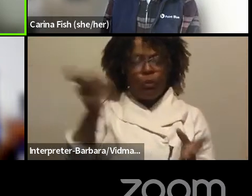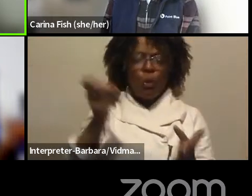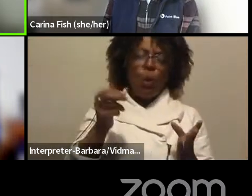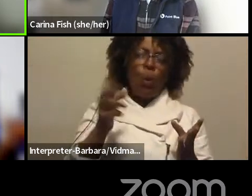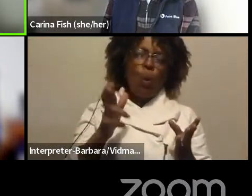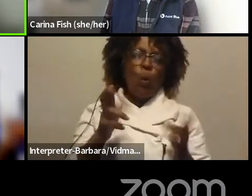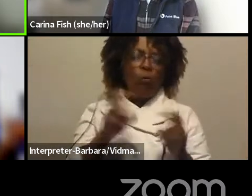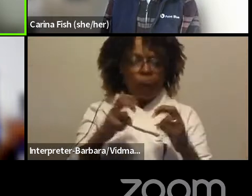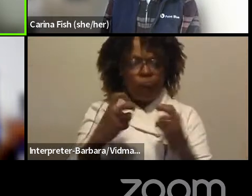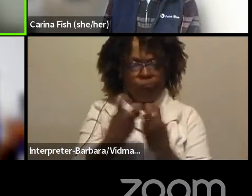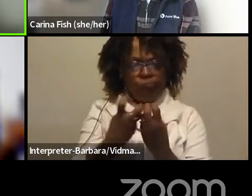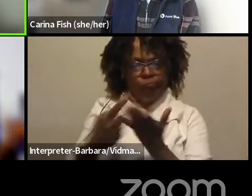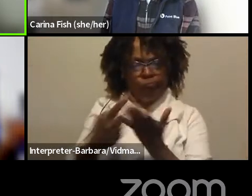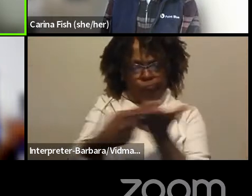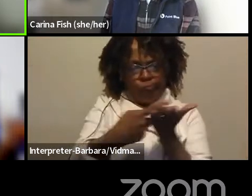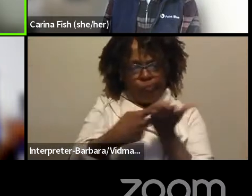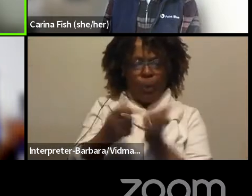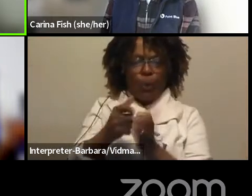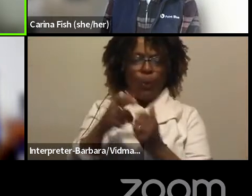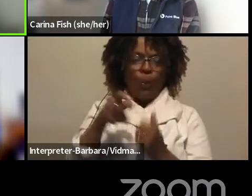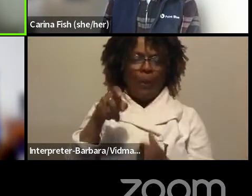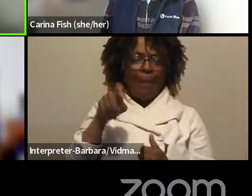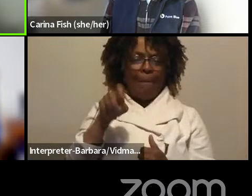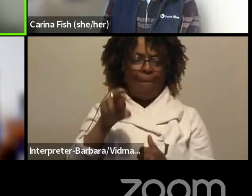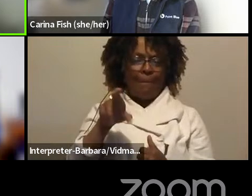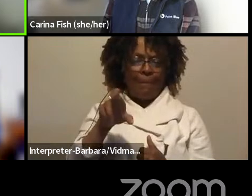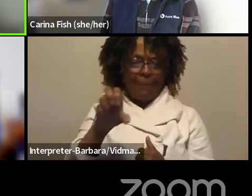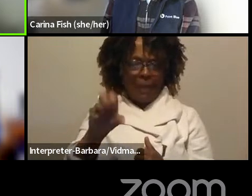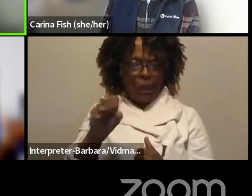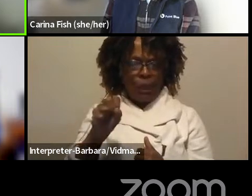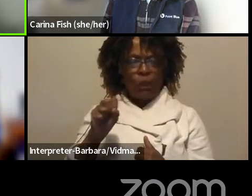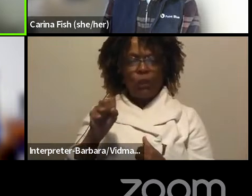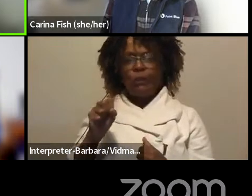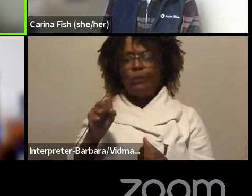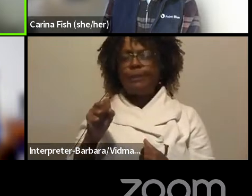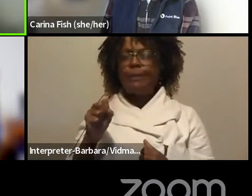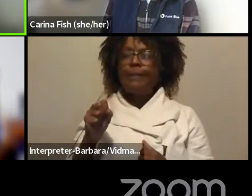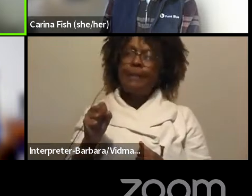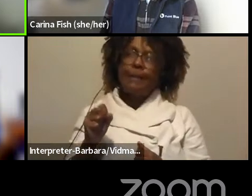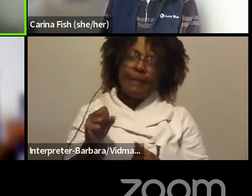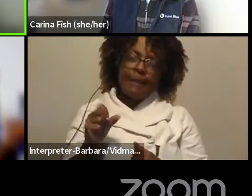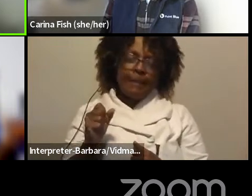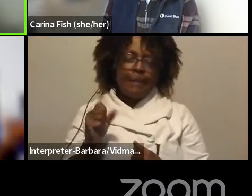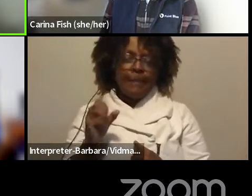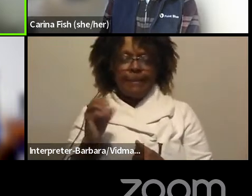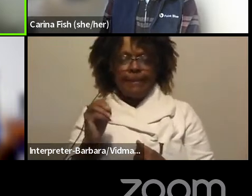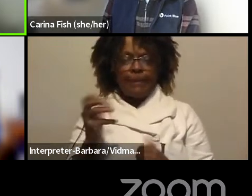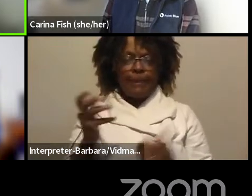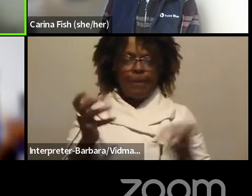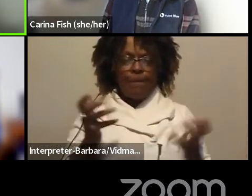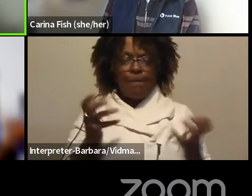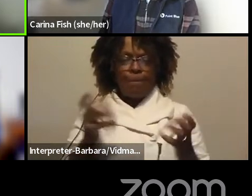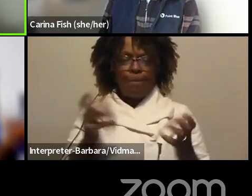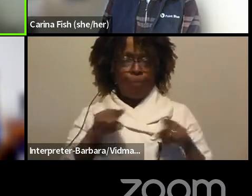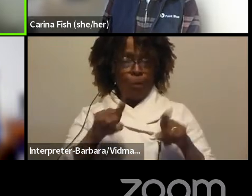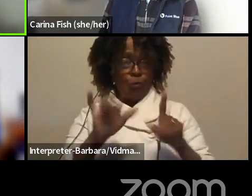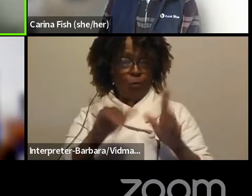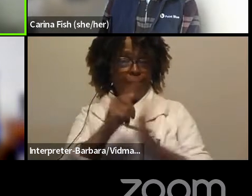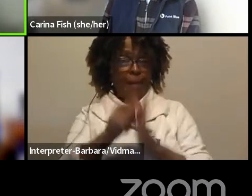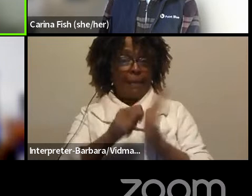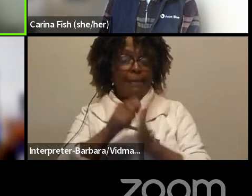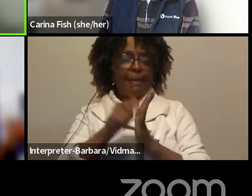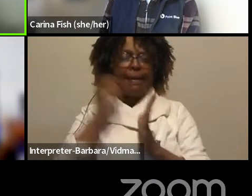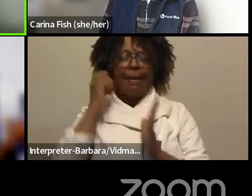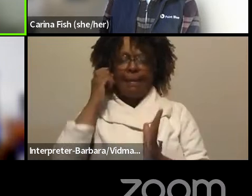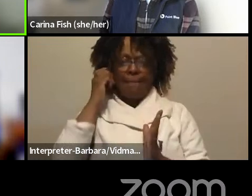with the department itself. And so during that time, I at first